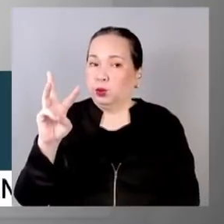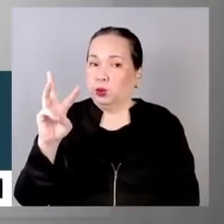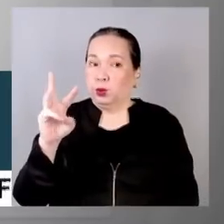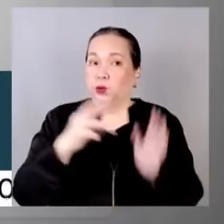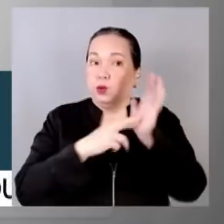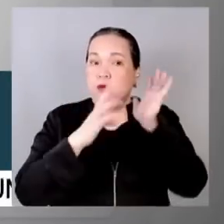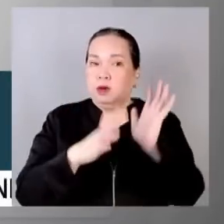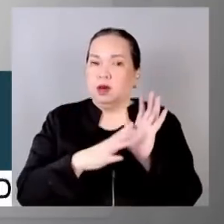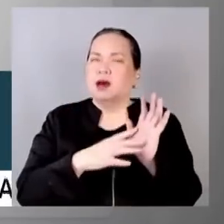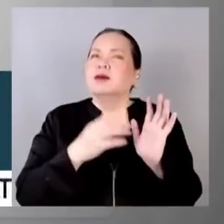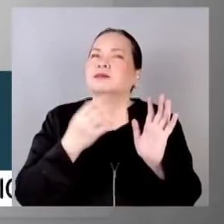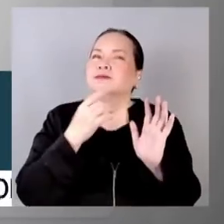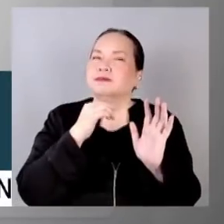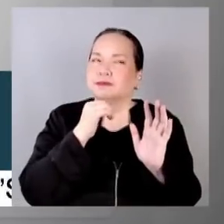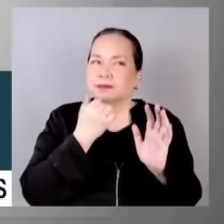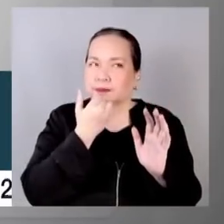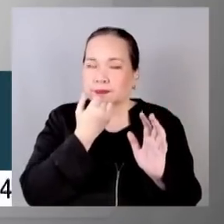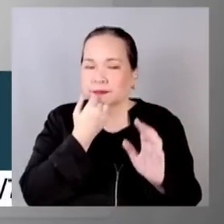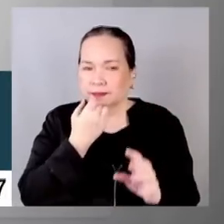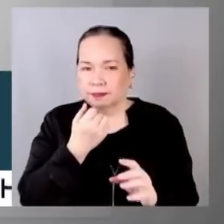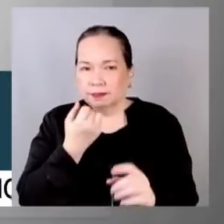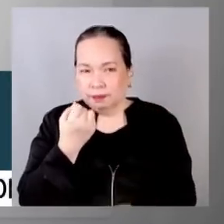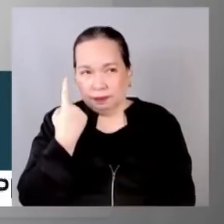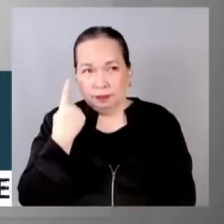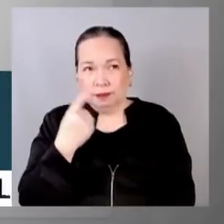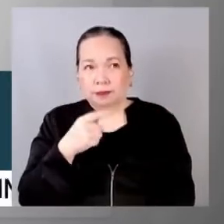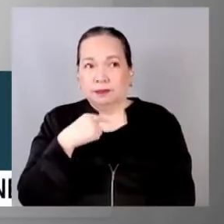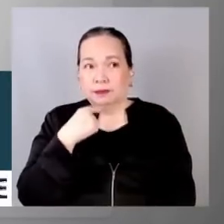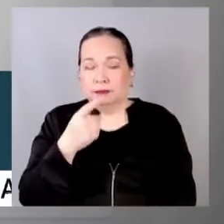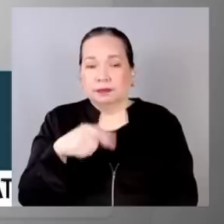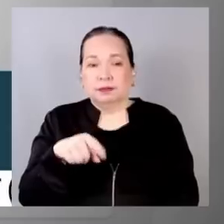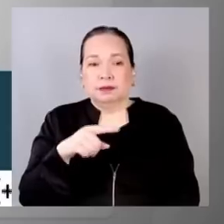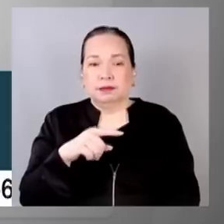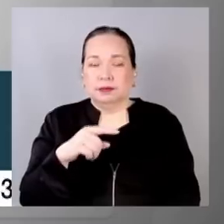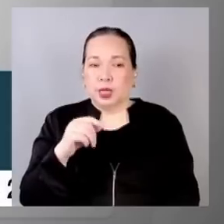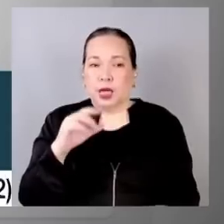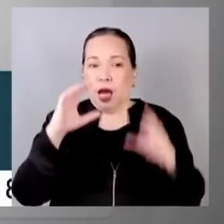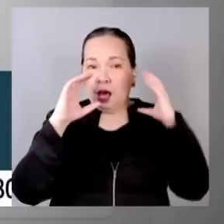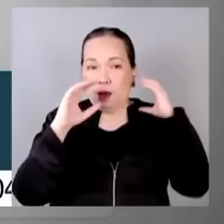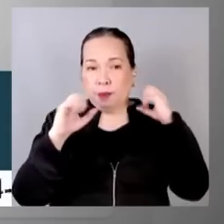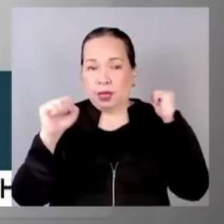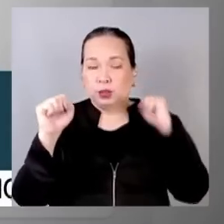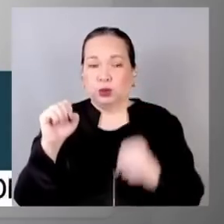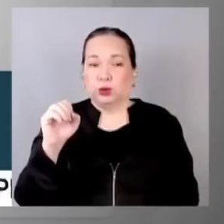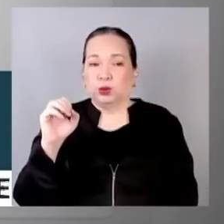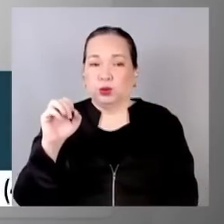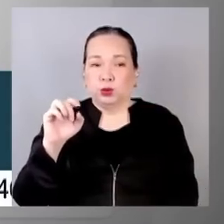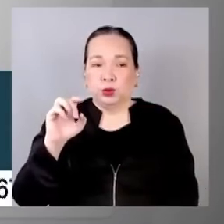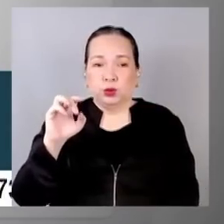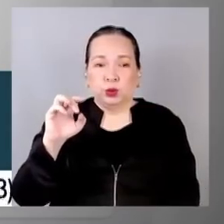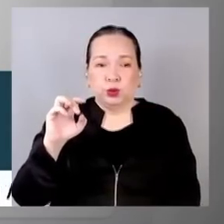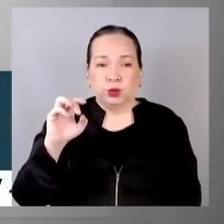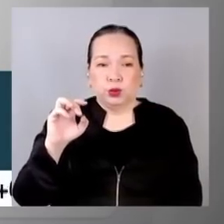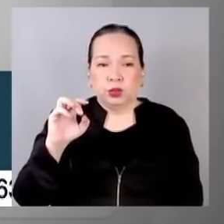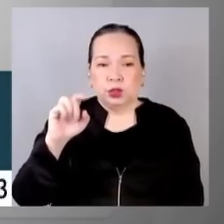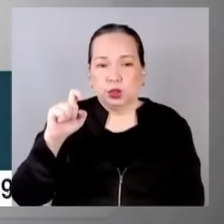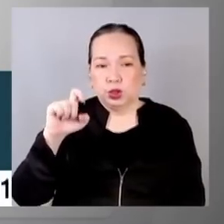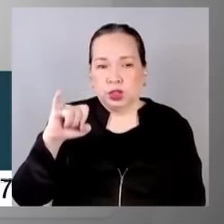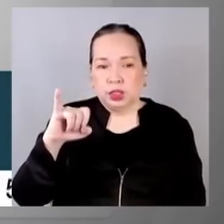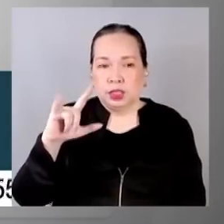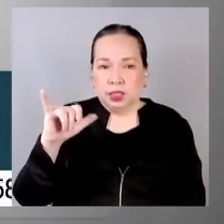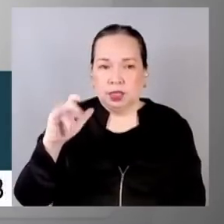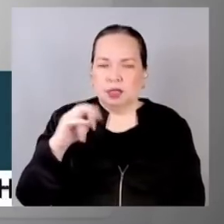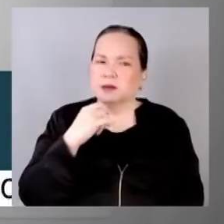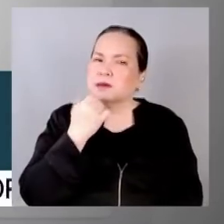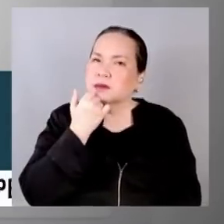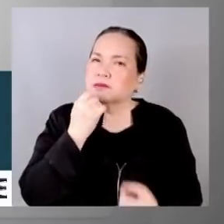out of context. In a statement, the embassy said Ambassador Huang Xilian's comment was misquoted or misinterpreted. The embassy